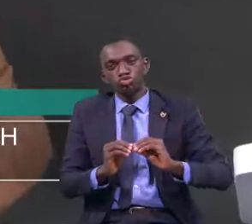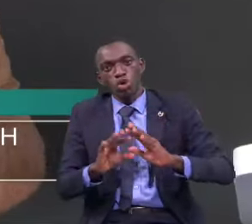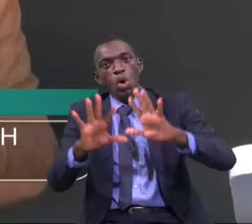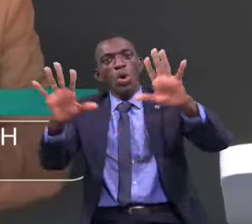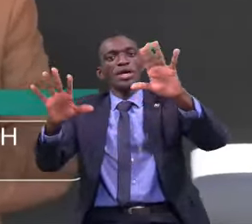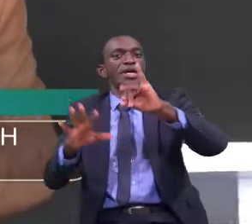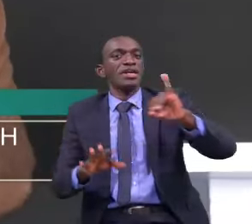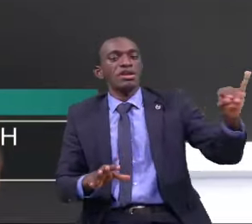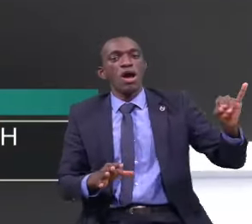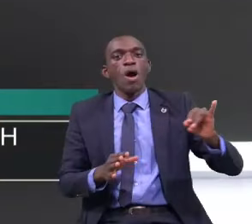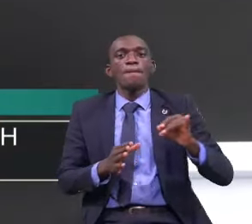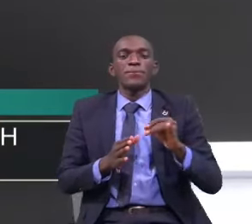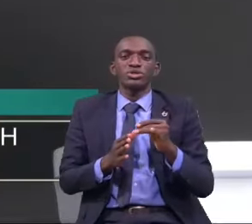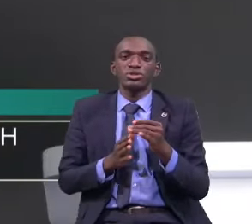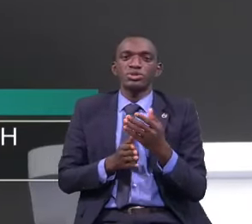goodness.